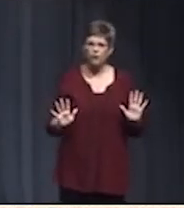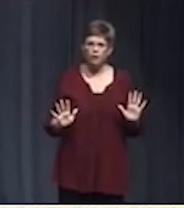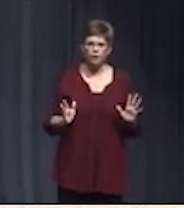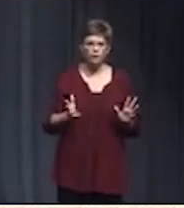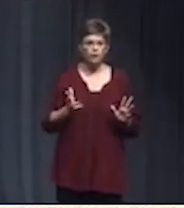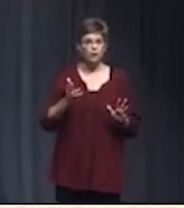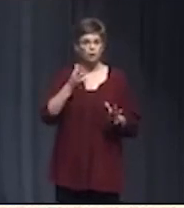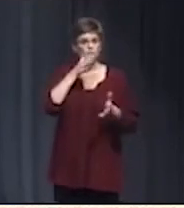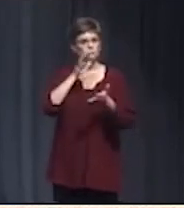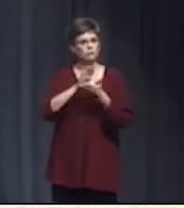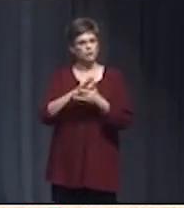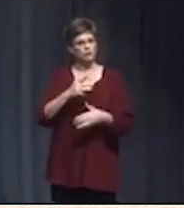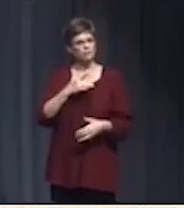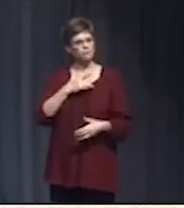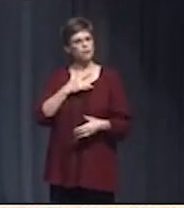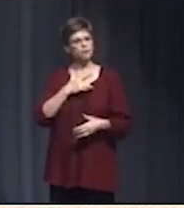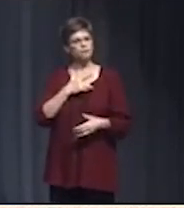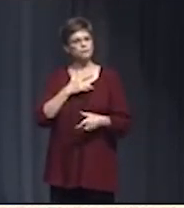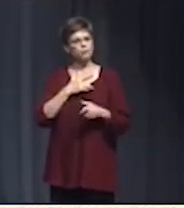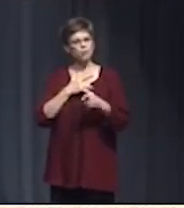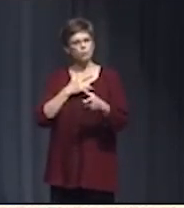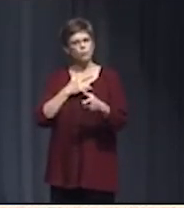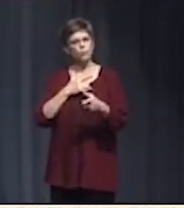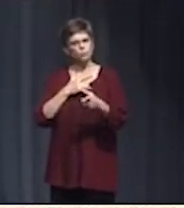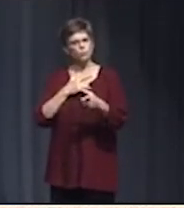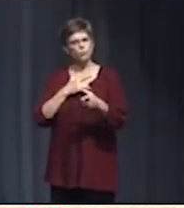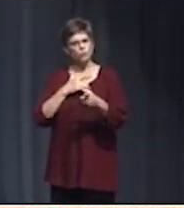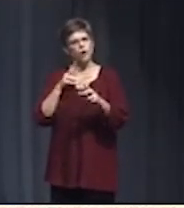was concerned, she thought more of me for it.